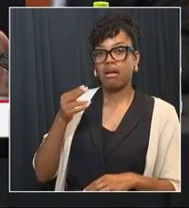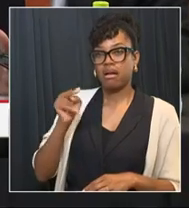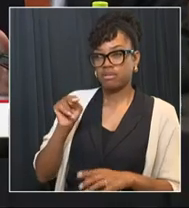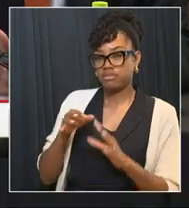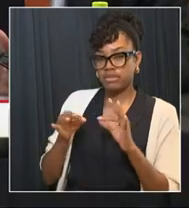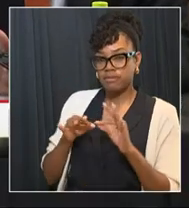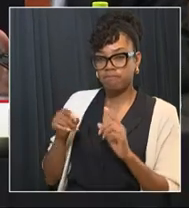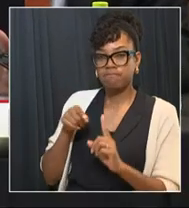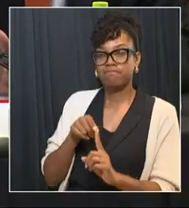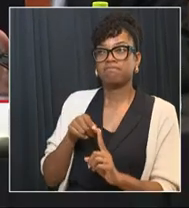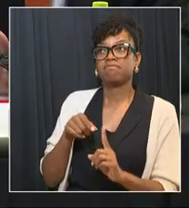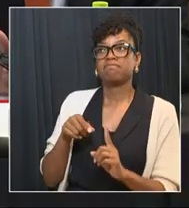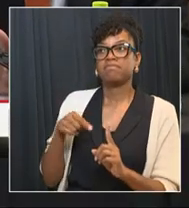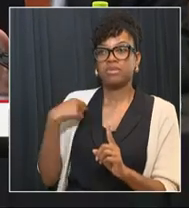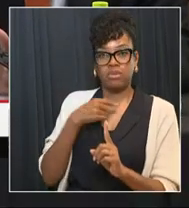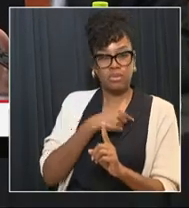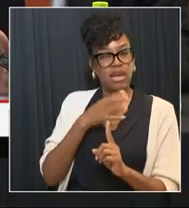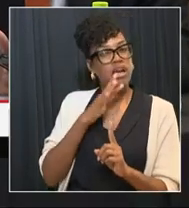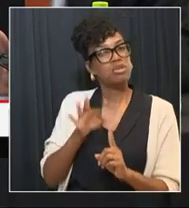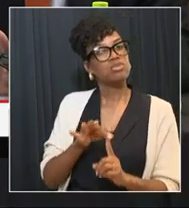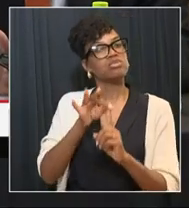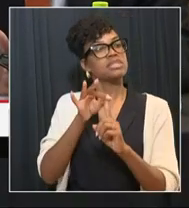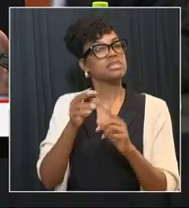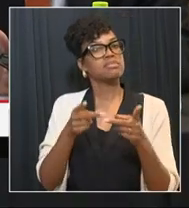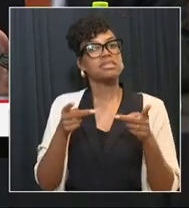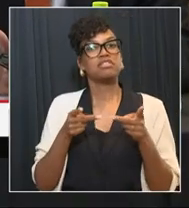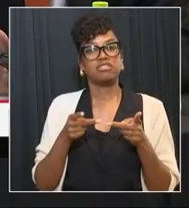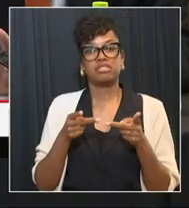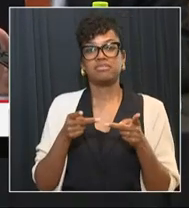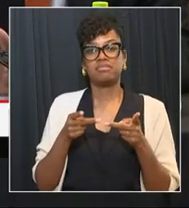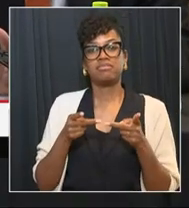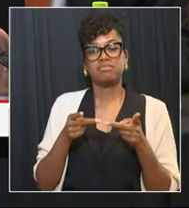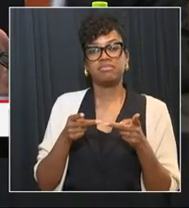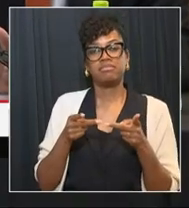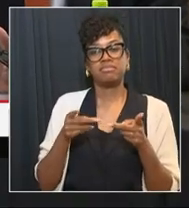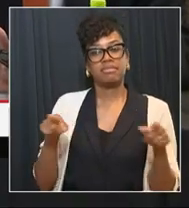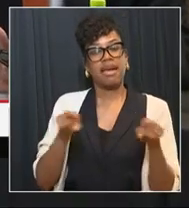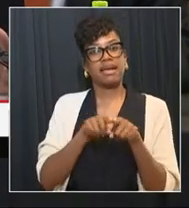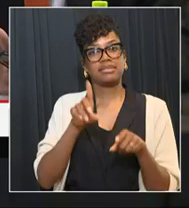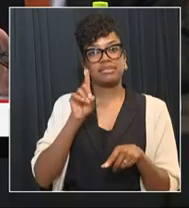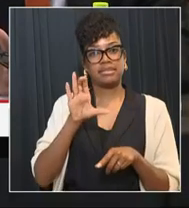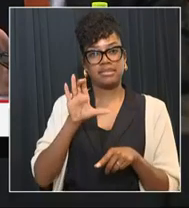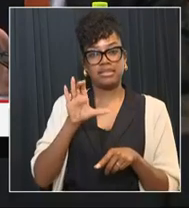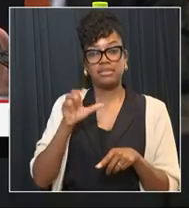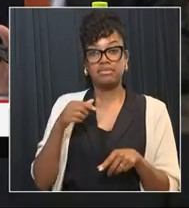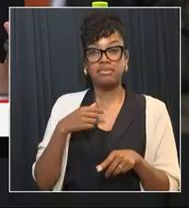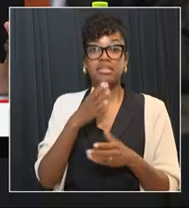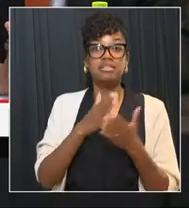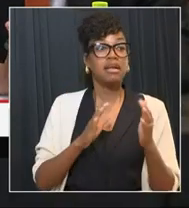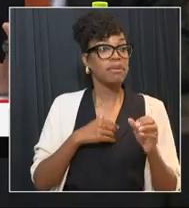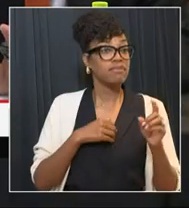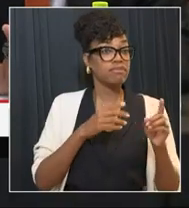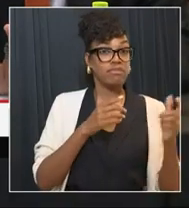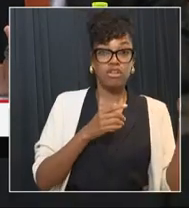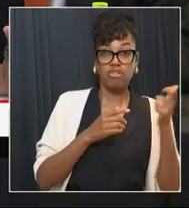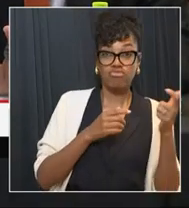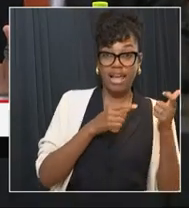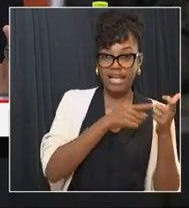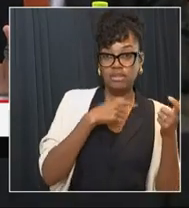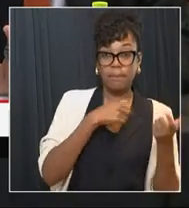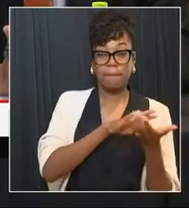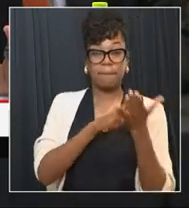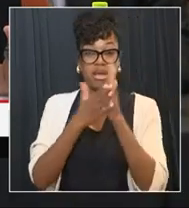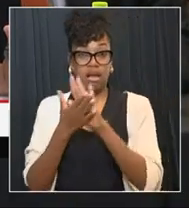vis-a-vis the threat to turn some of these specific programmatic grants into block grants, because we have OSSI